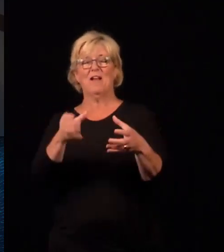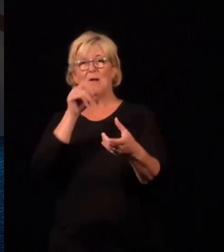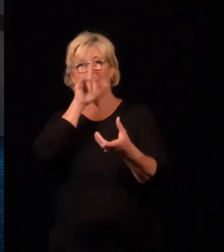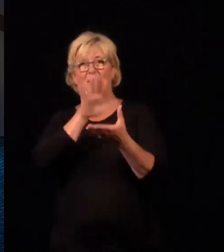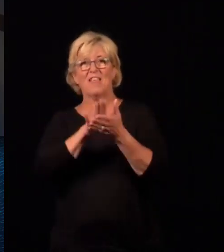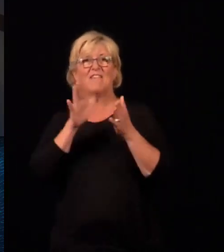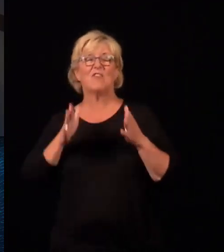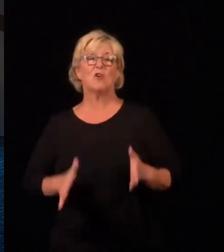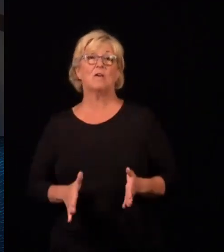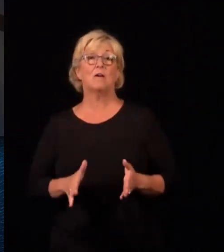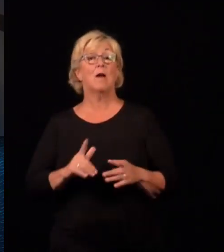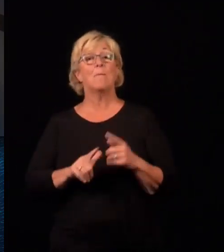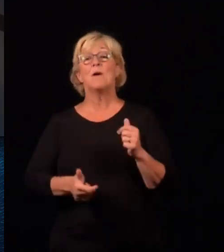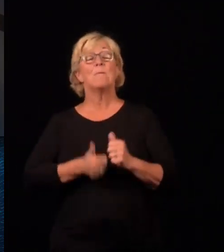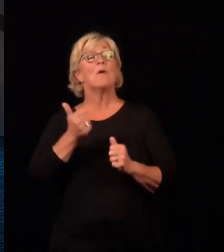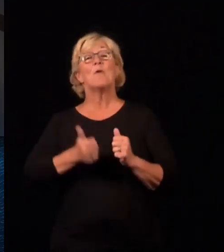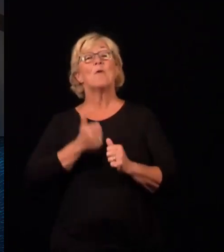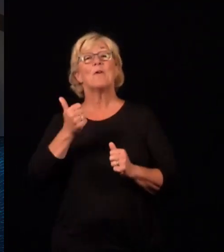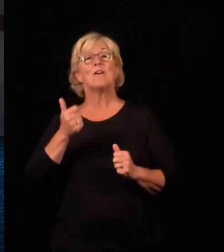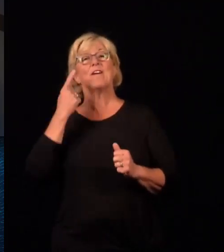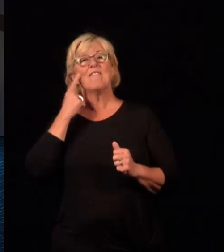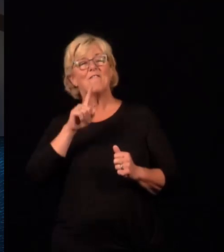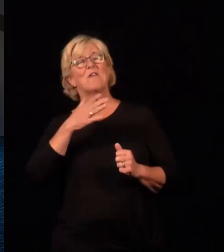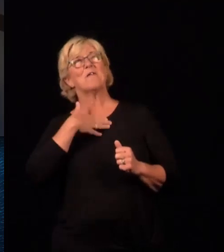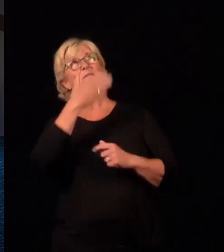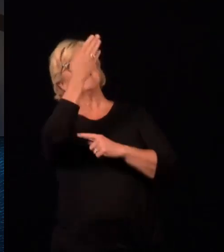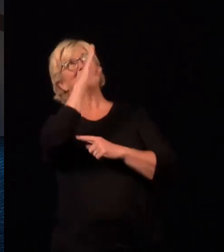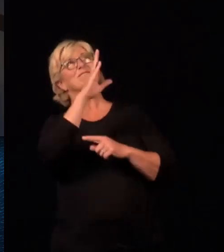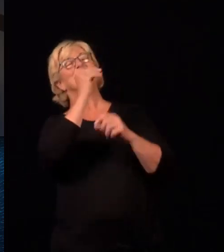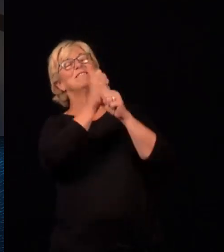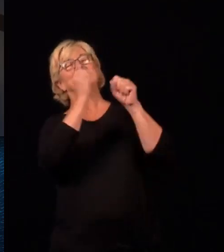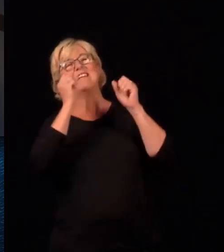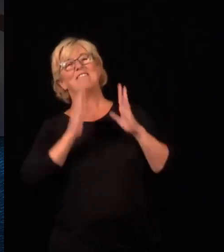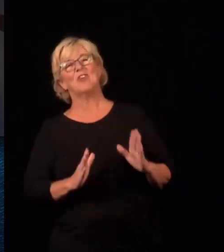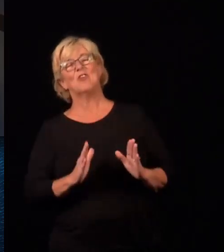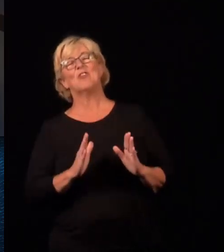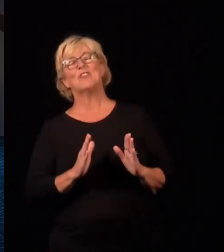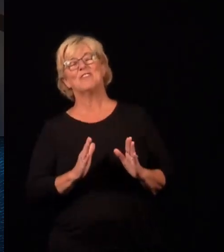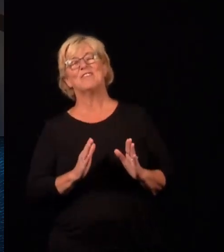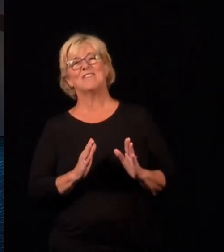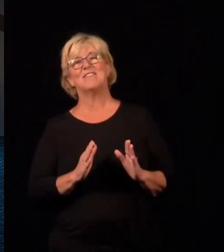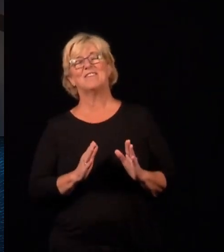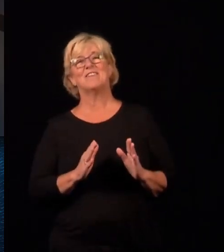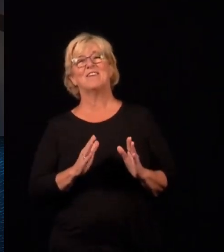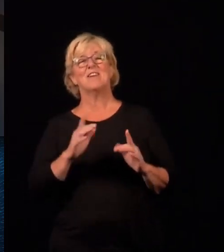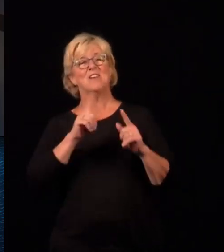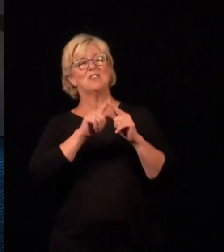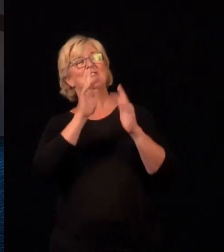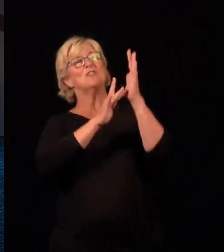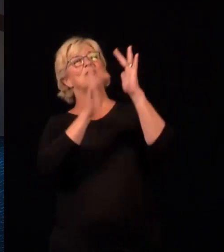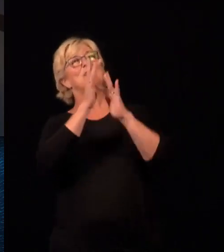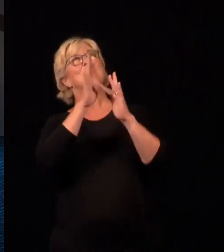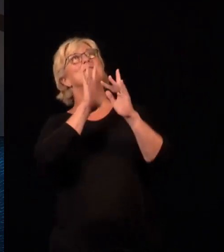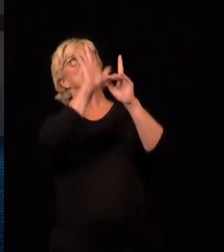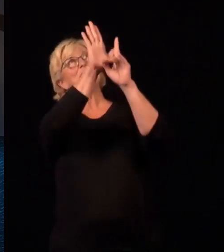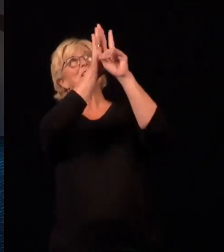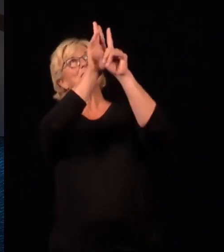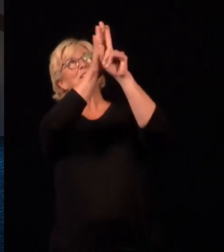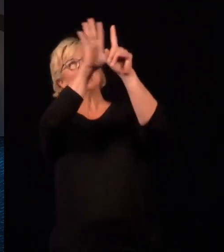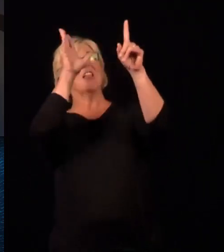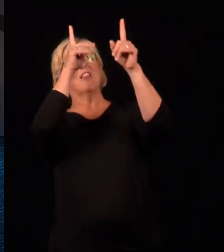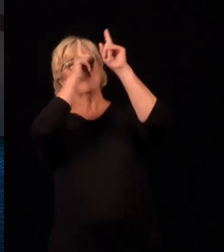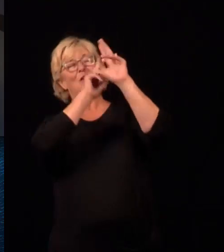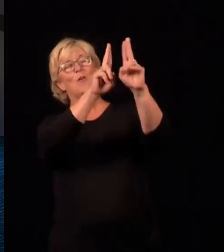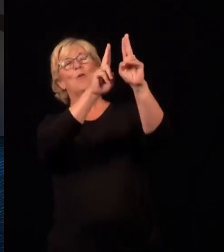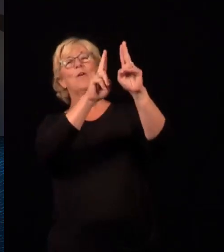believers, but most of all for my Lord and Savior, Jesus Christ. To Christ be the glory. My name is